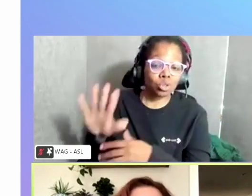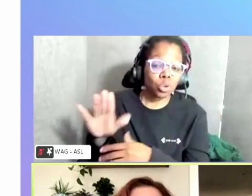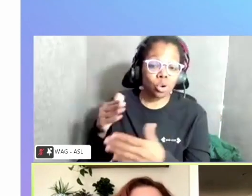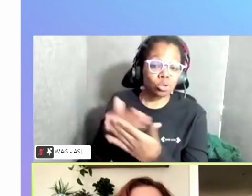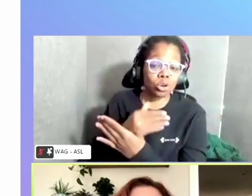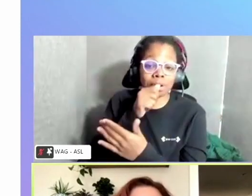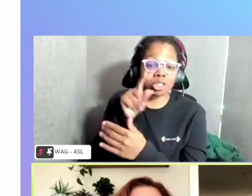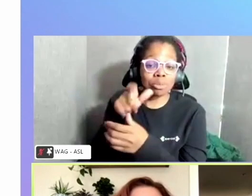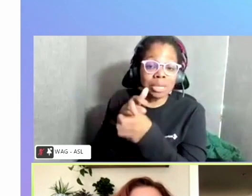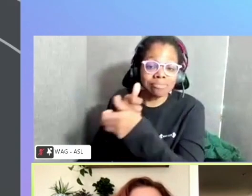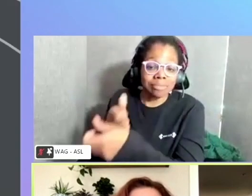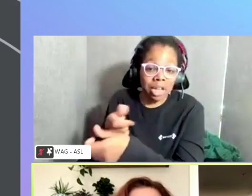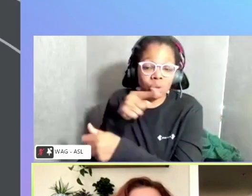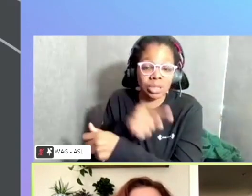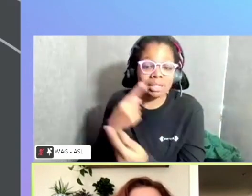success criterion.